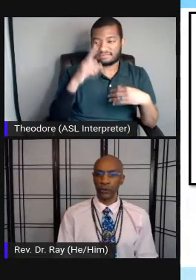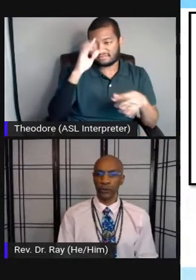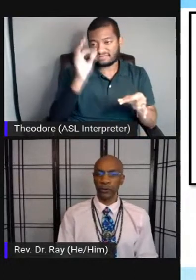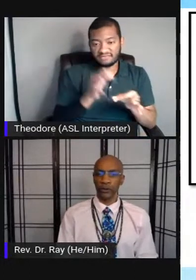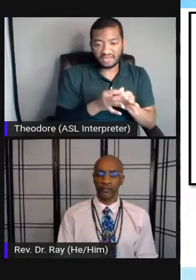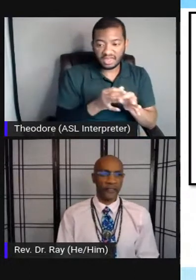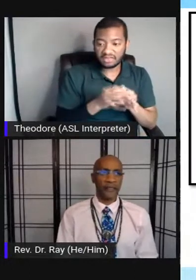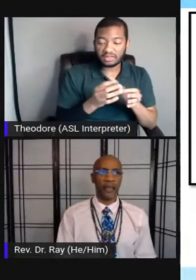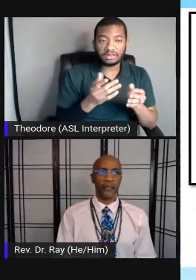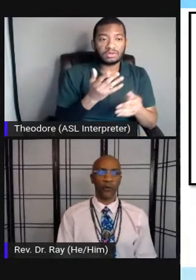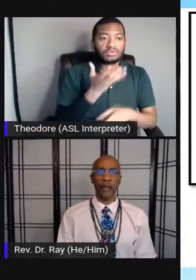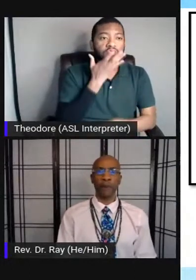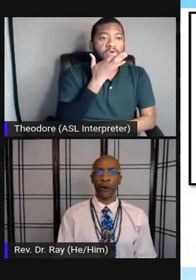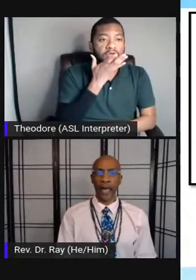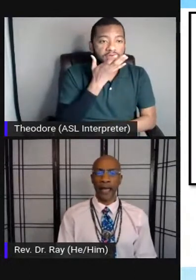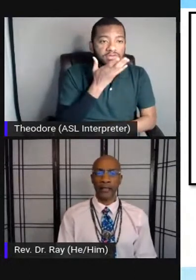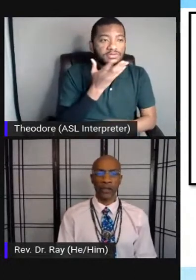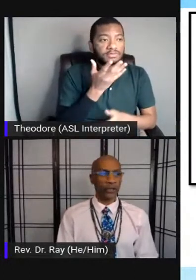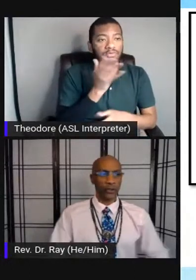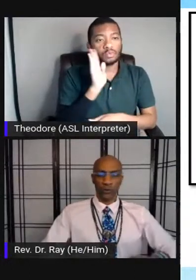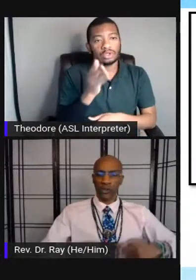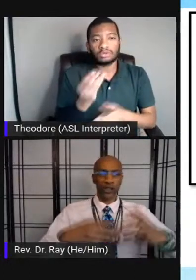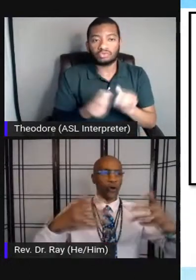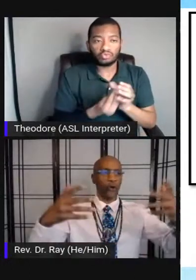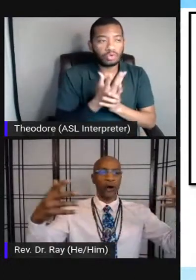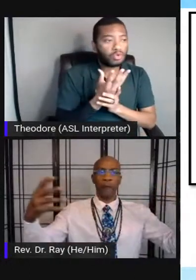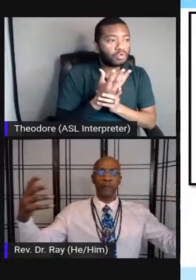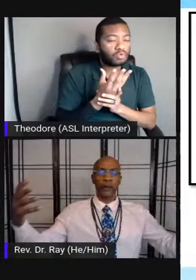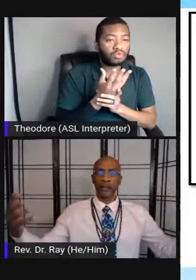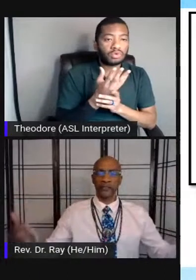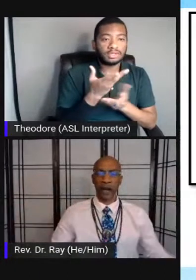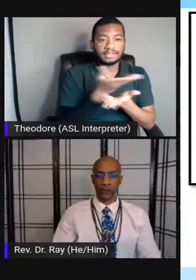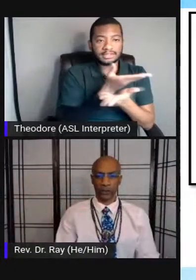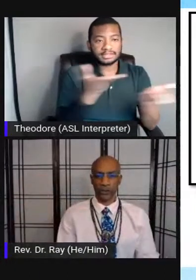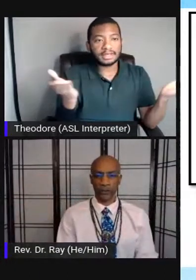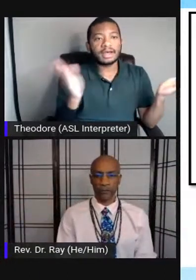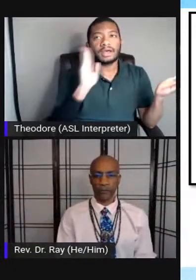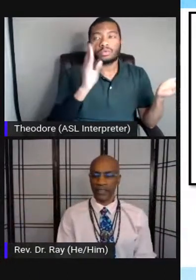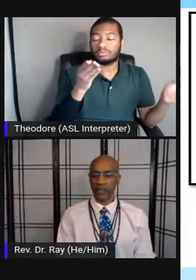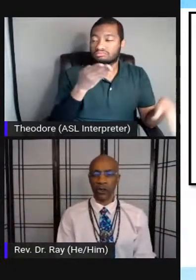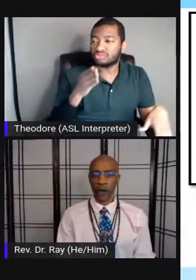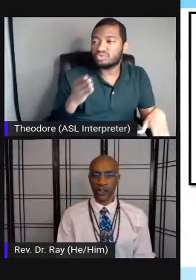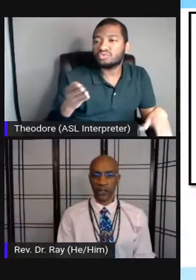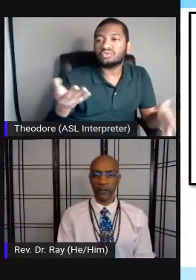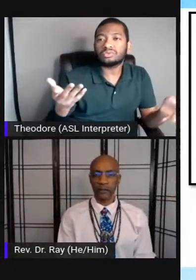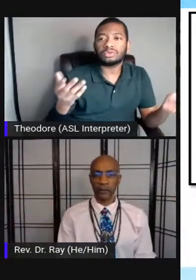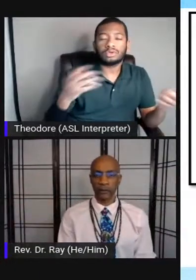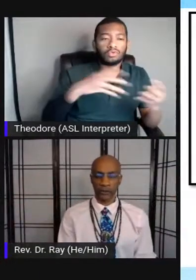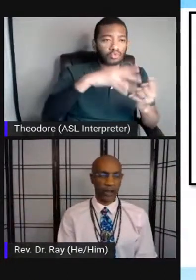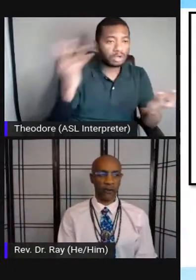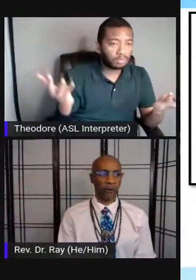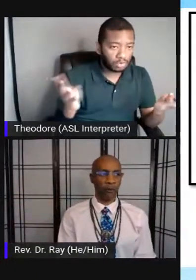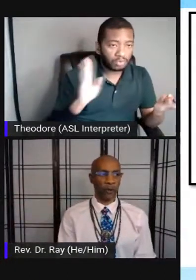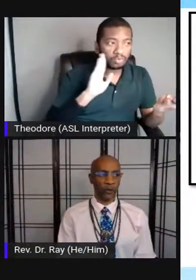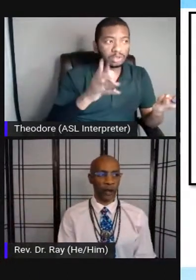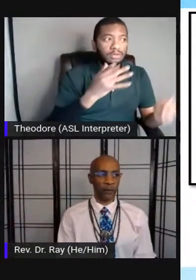blue, the faith that rainbow has to show a myriad of colors. It doesn't question. There's